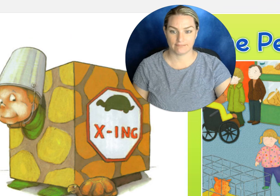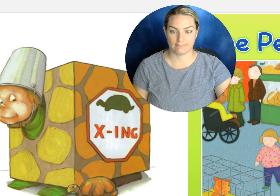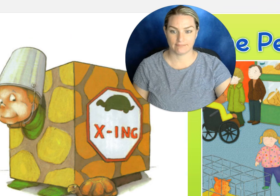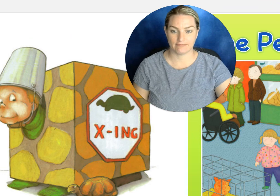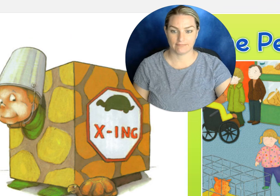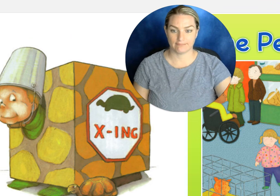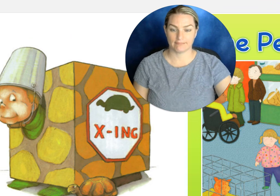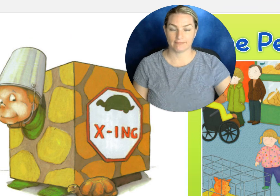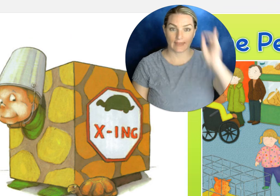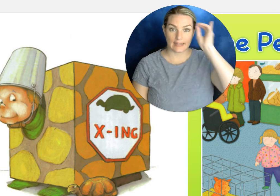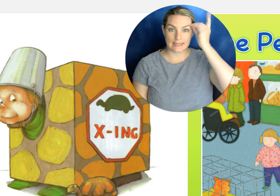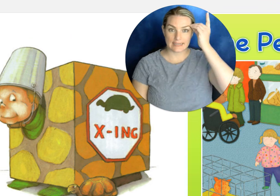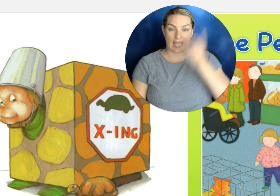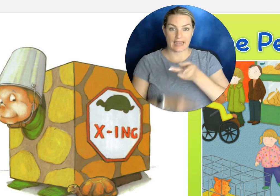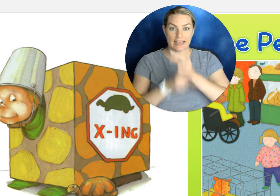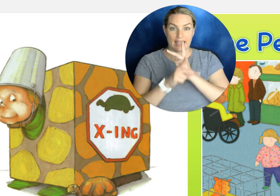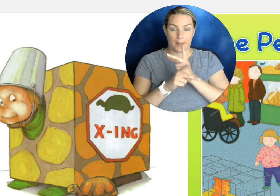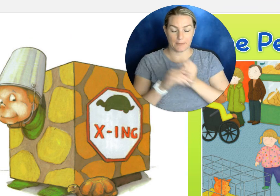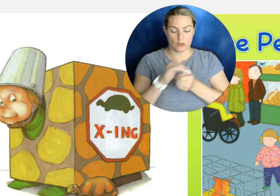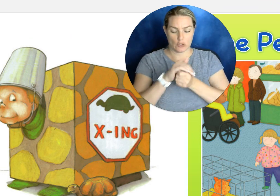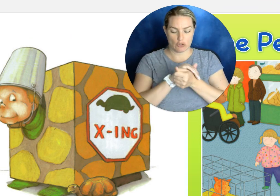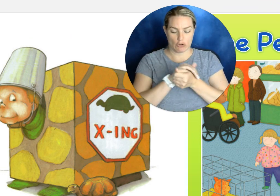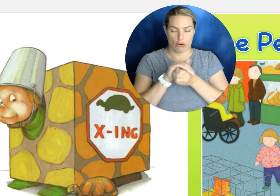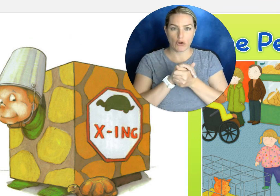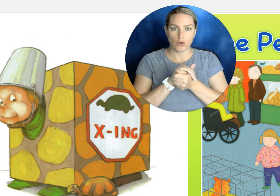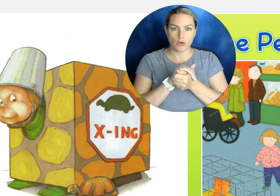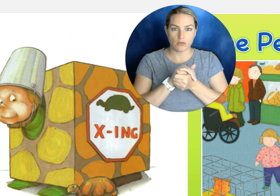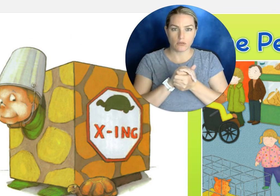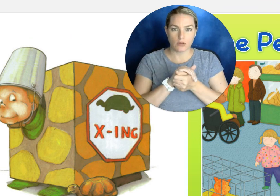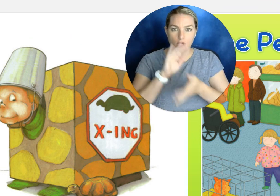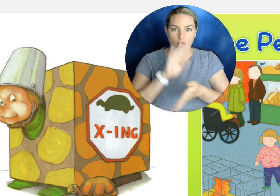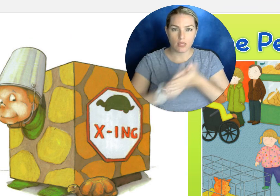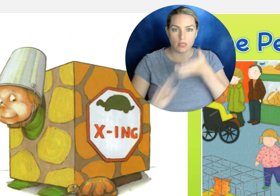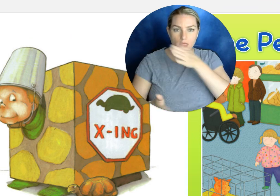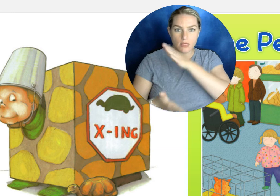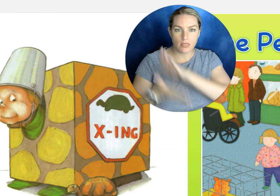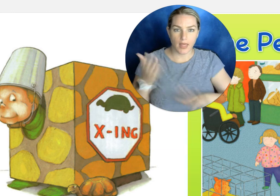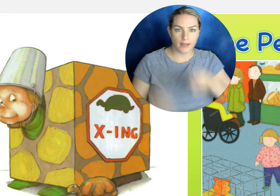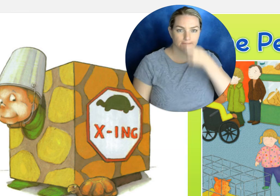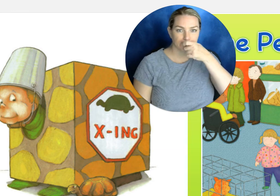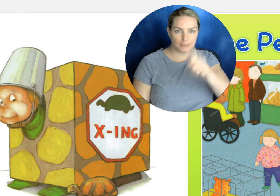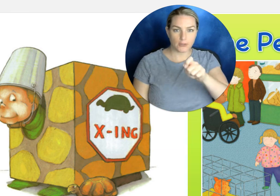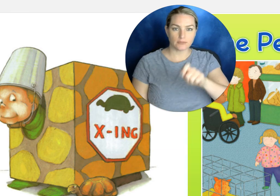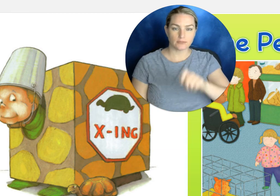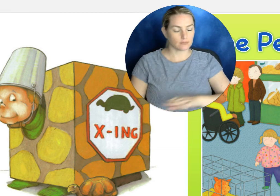Danny kept the turtle. And that was the end of that.